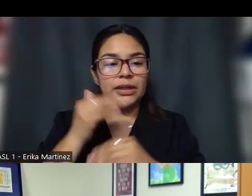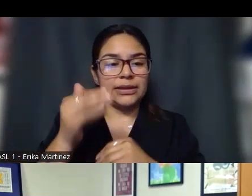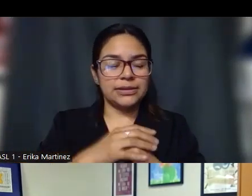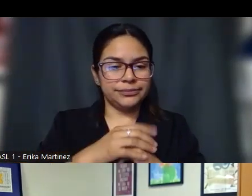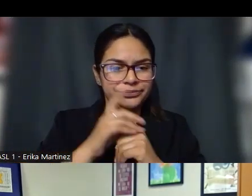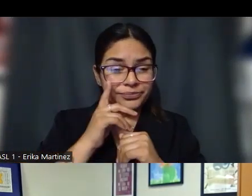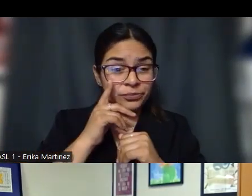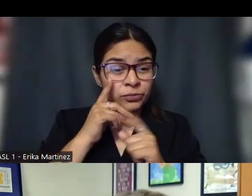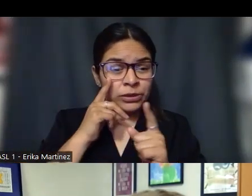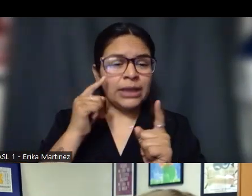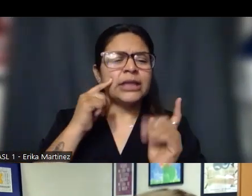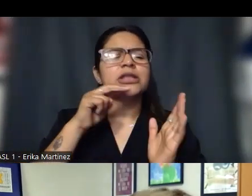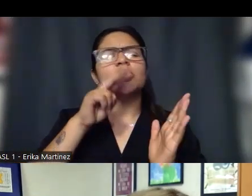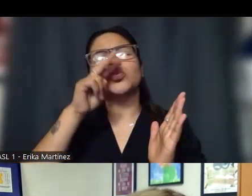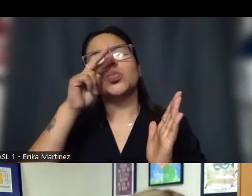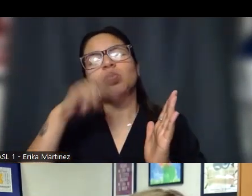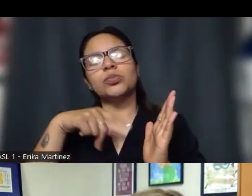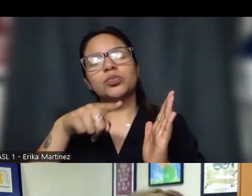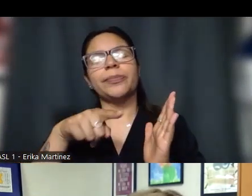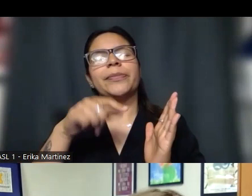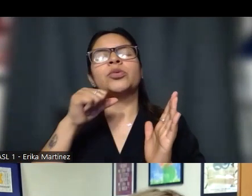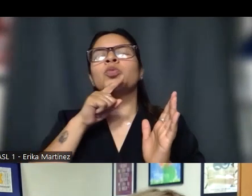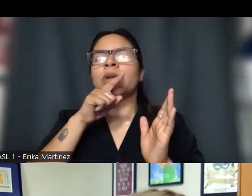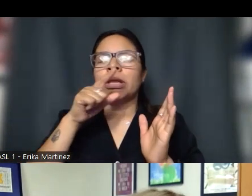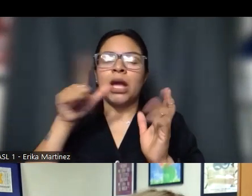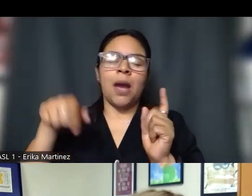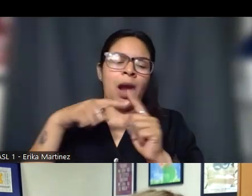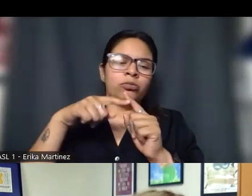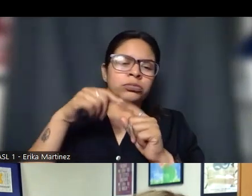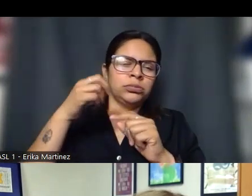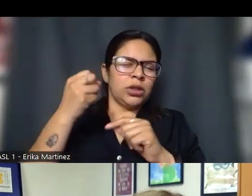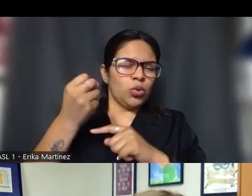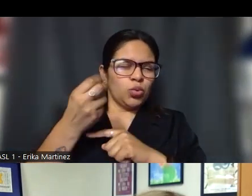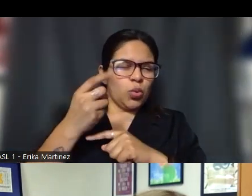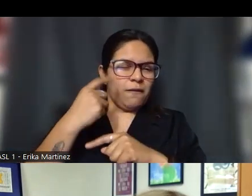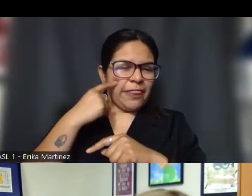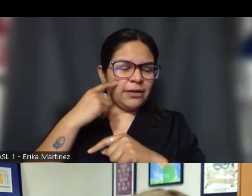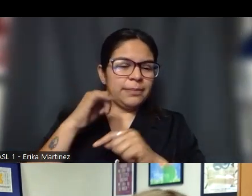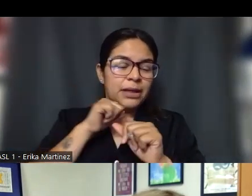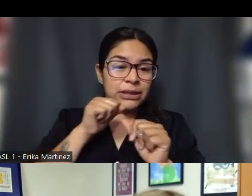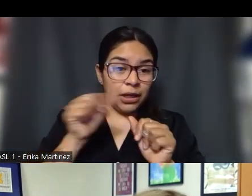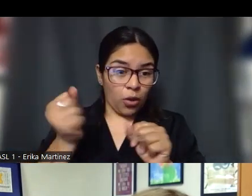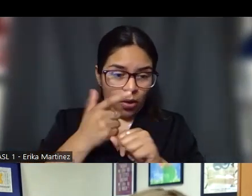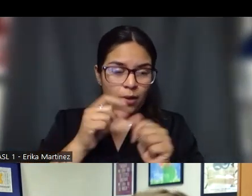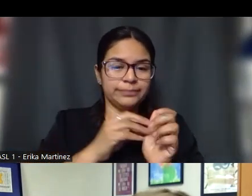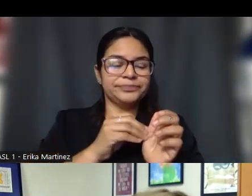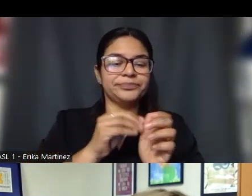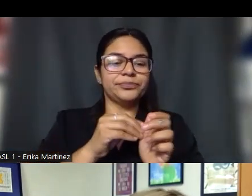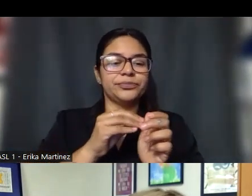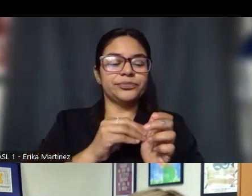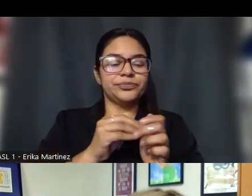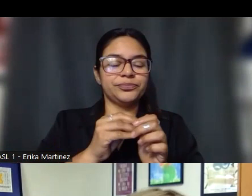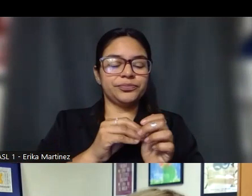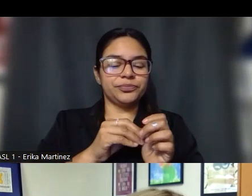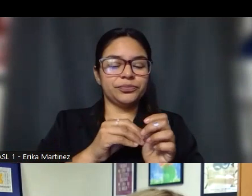This just shows you some of the federal grants, not all 12, I believe, but some of the main grants that we administer on